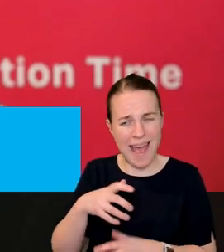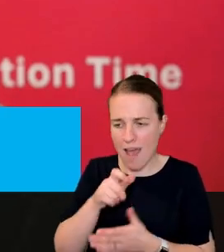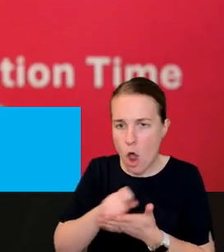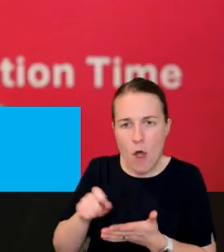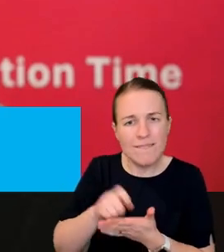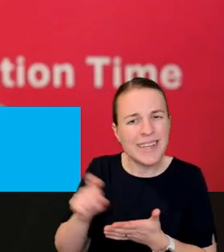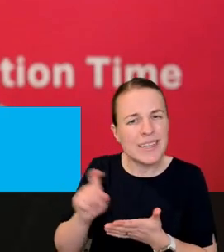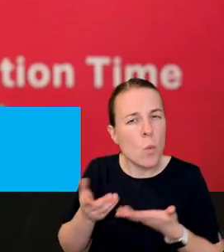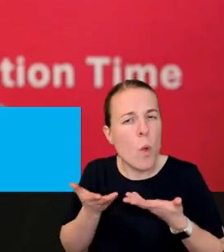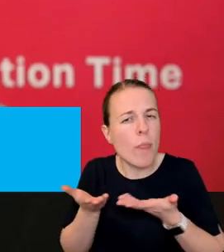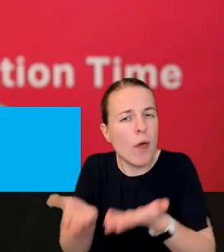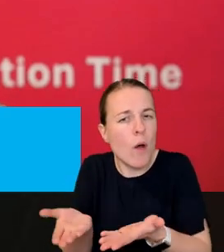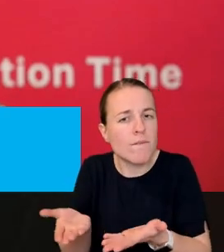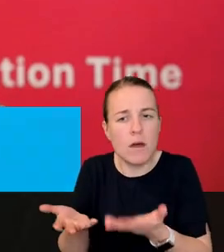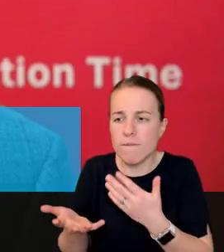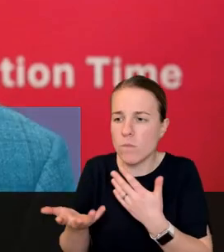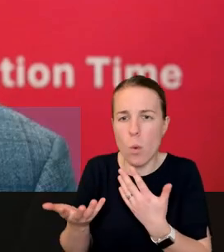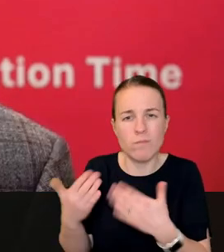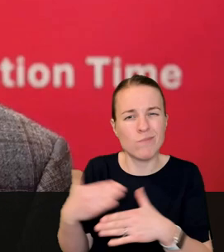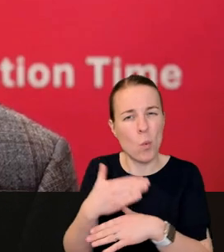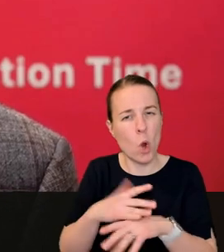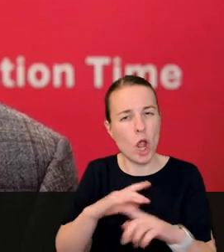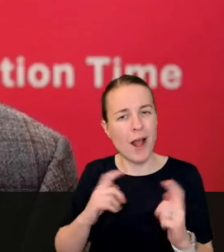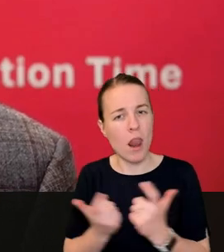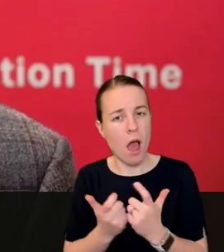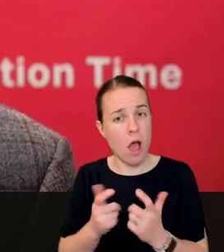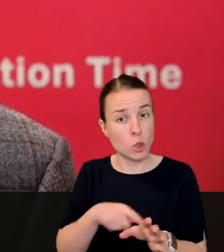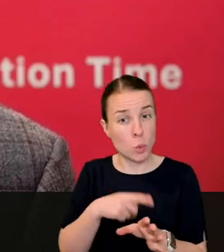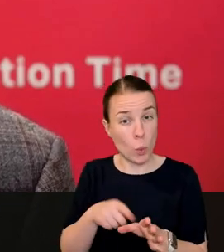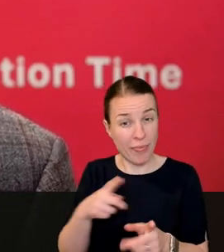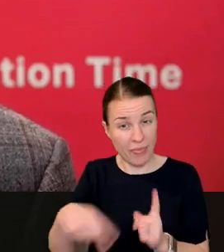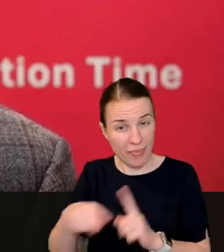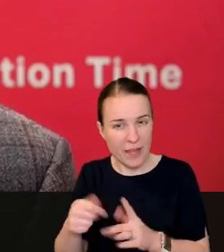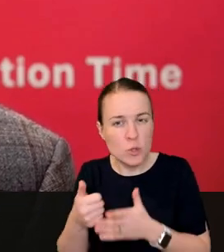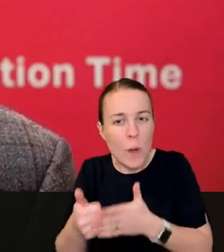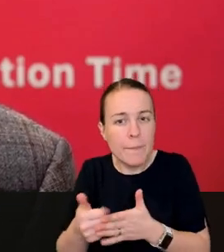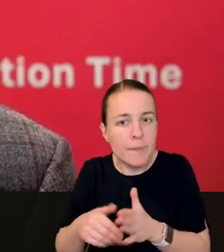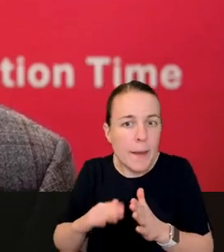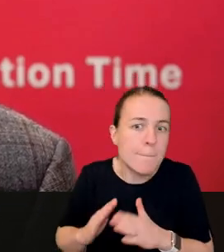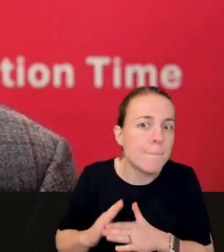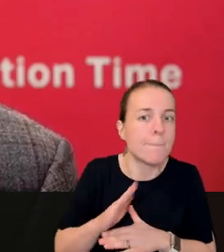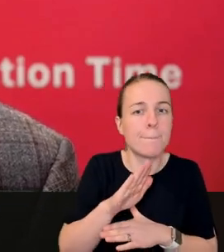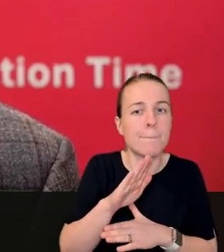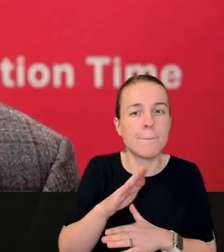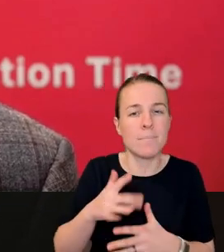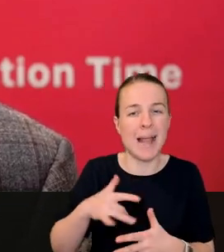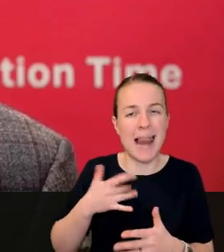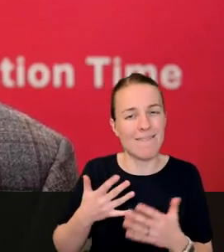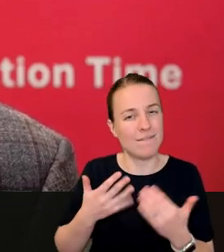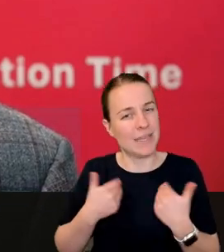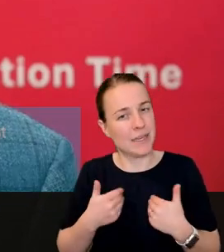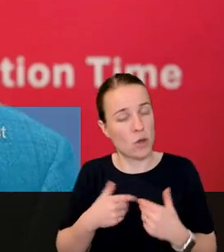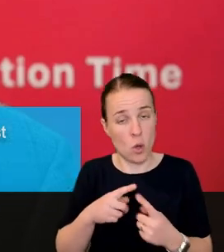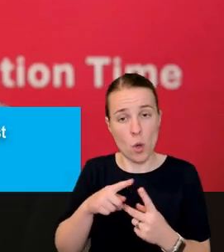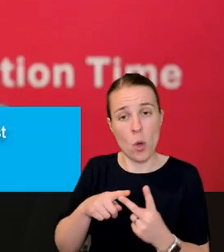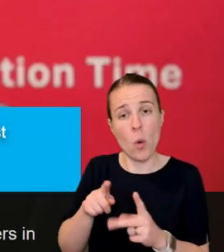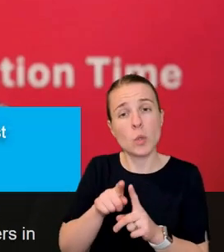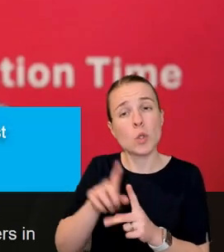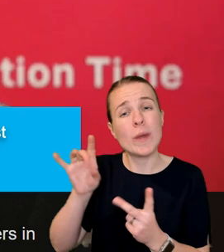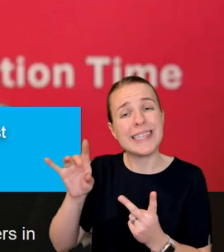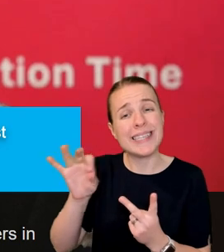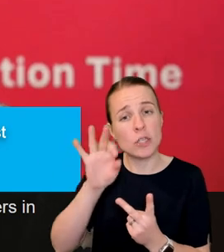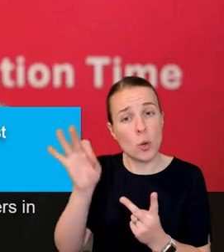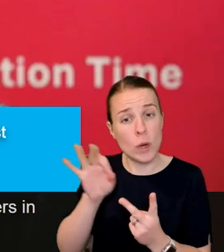our standard of living? We've got a question from John Walters in Islington. Have the London Assembly taken